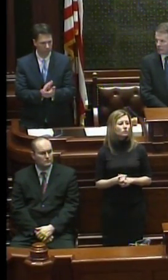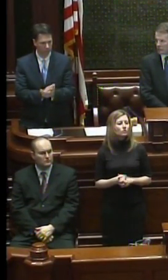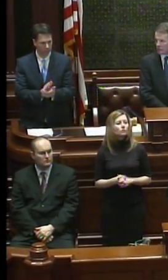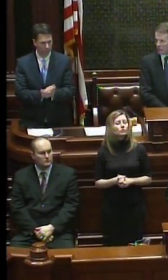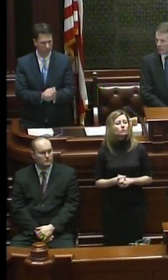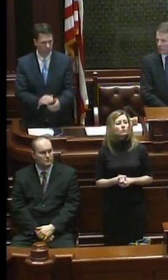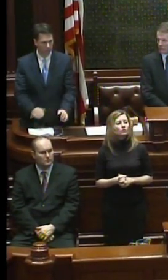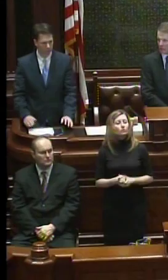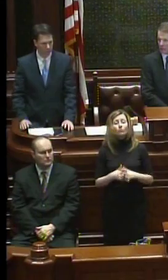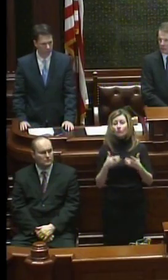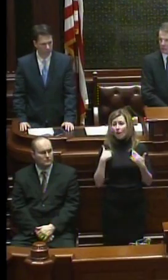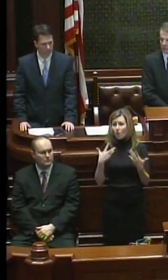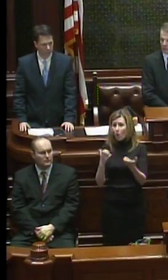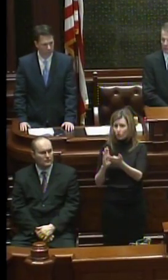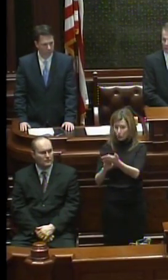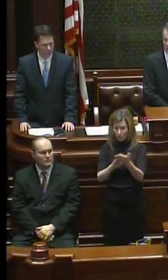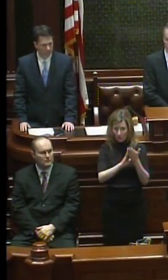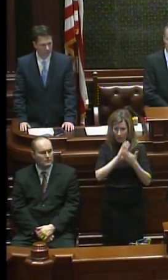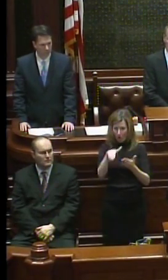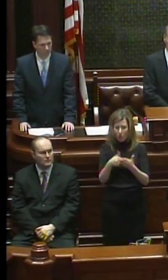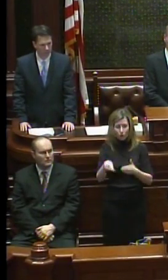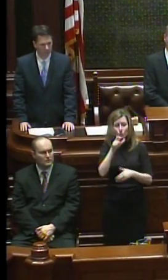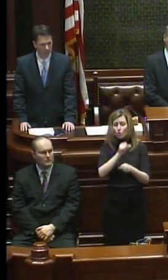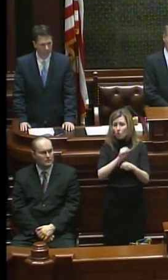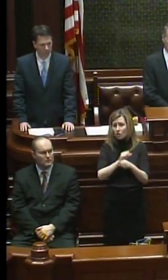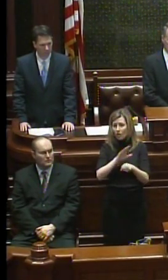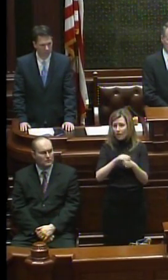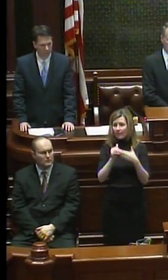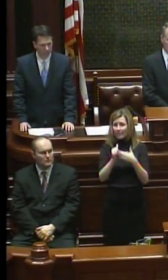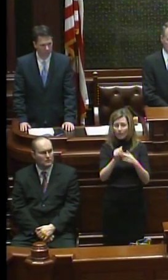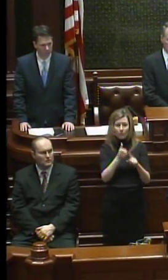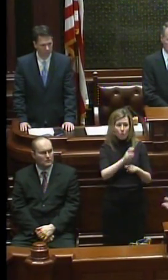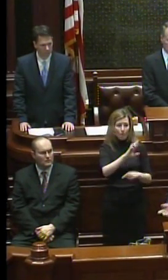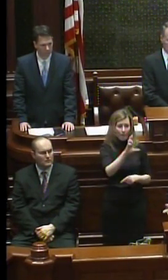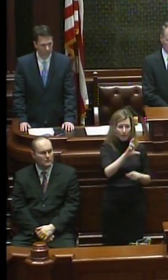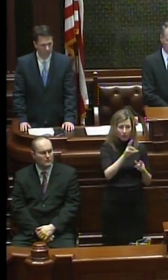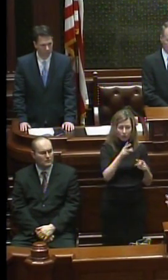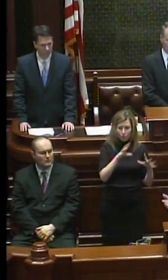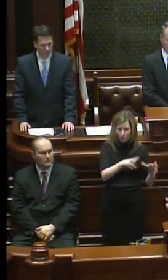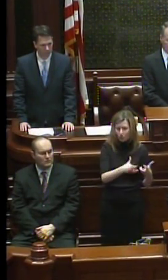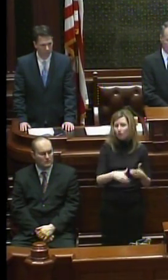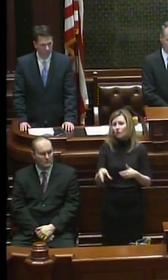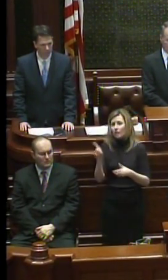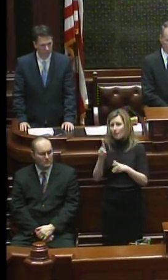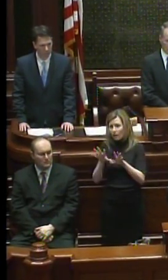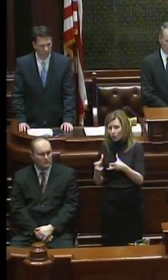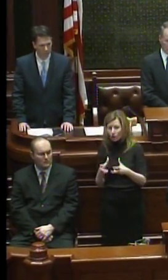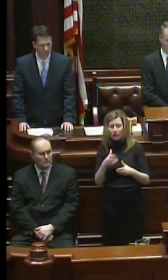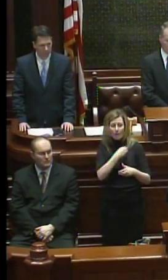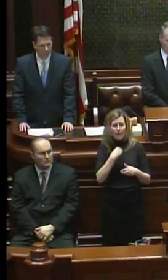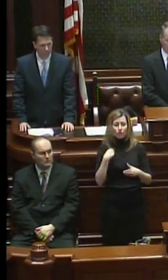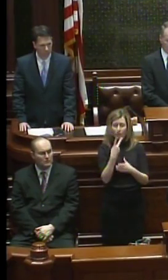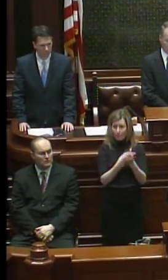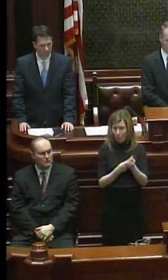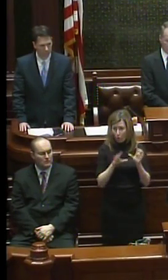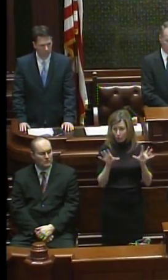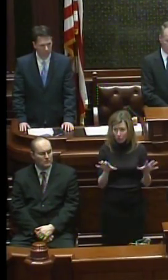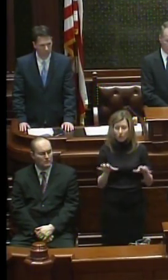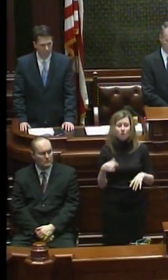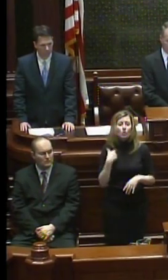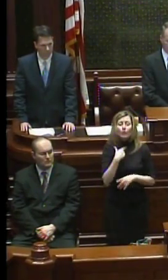You know, I want to commend all of those who worked on that, the leadership of the Republican Party, the Democratic Party, and the membership of both parties.